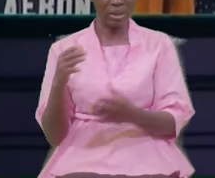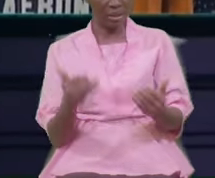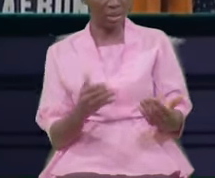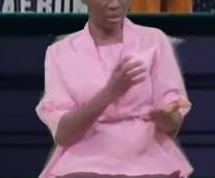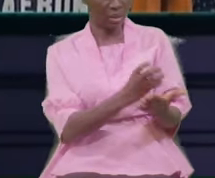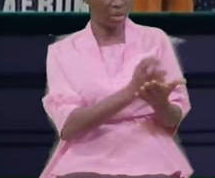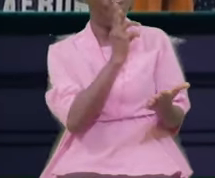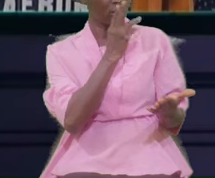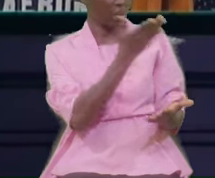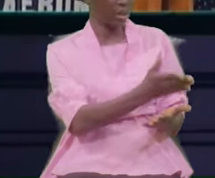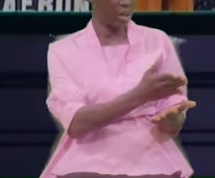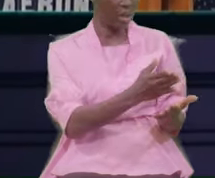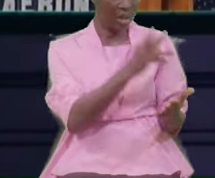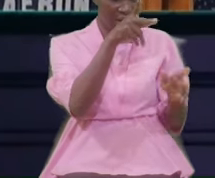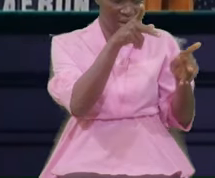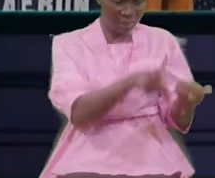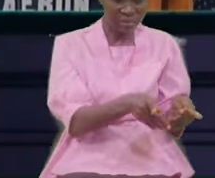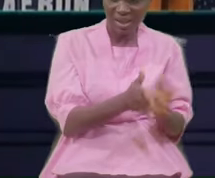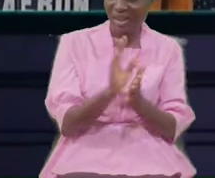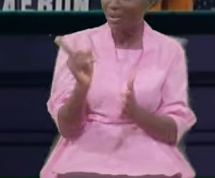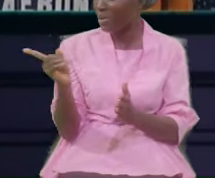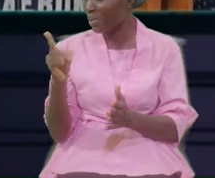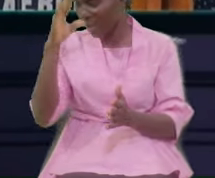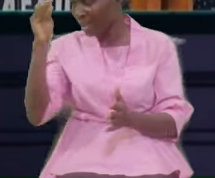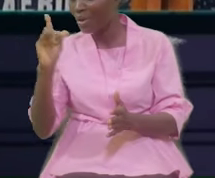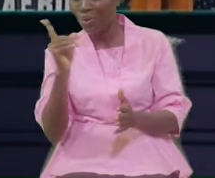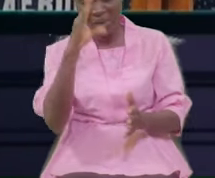Where is naman